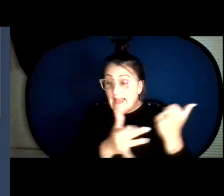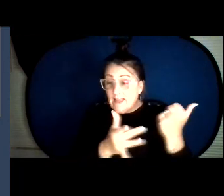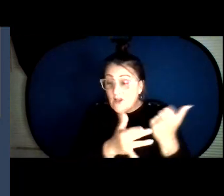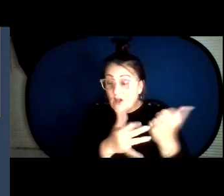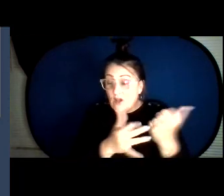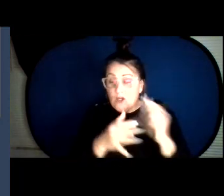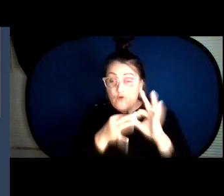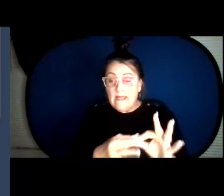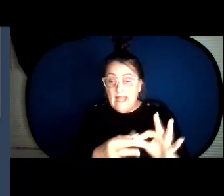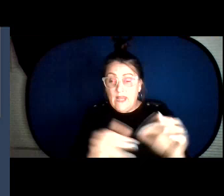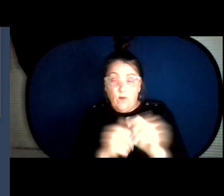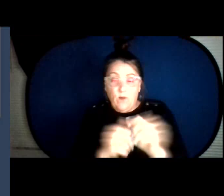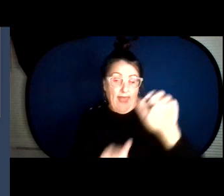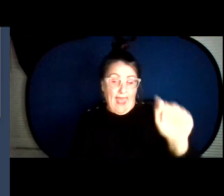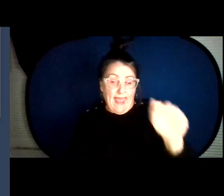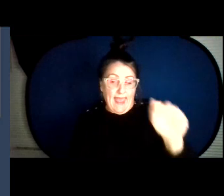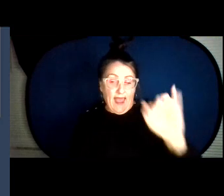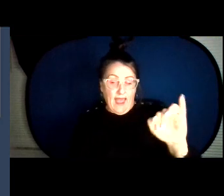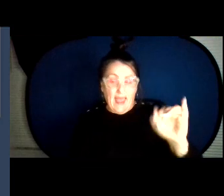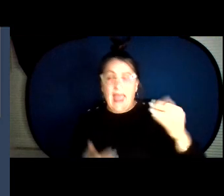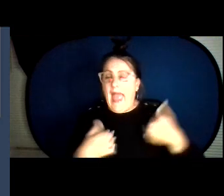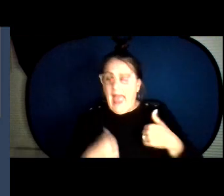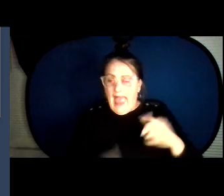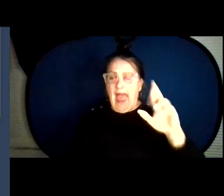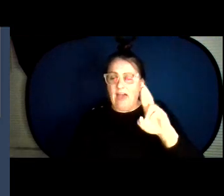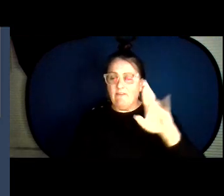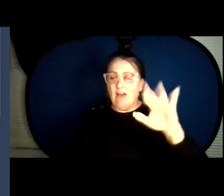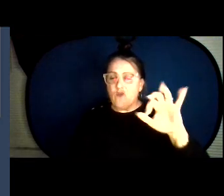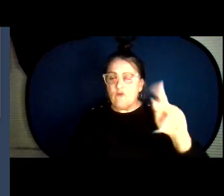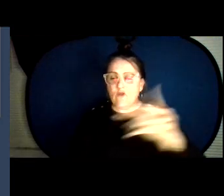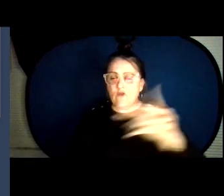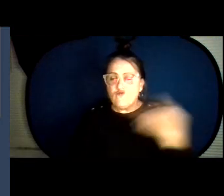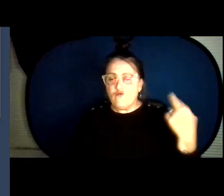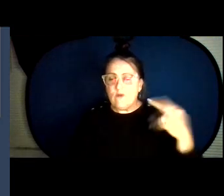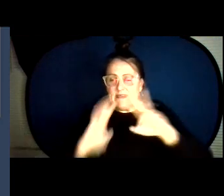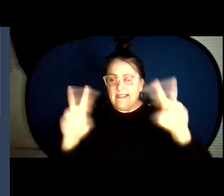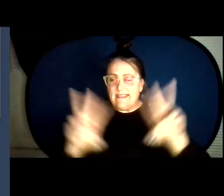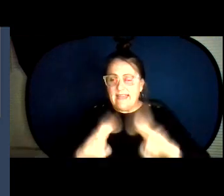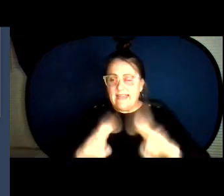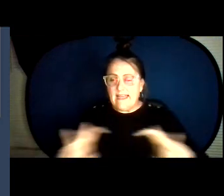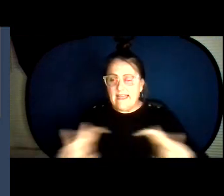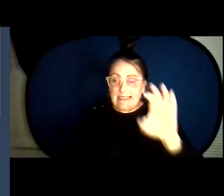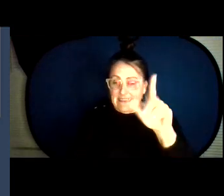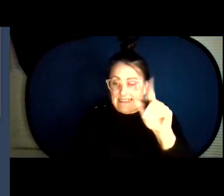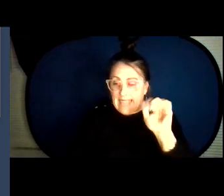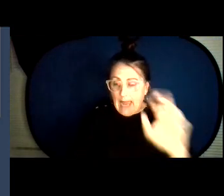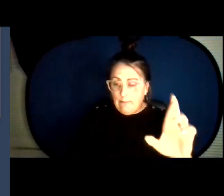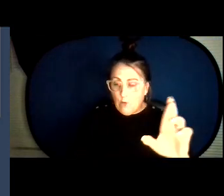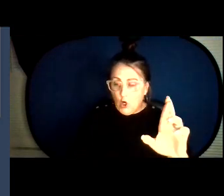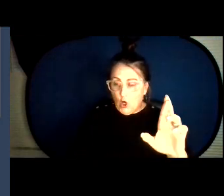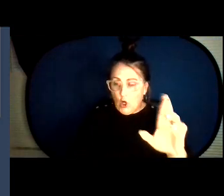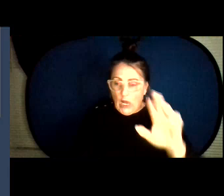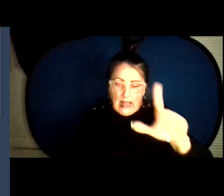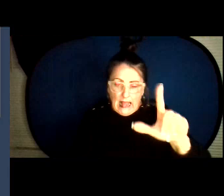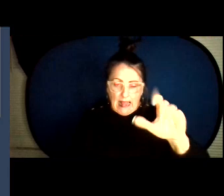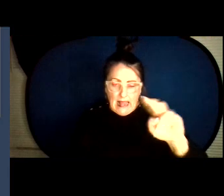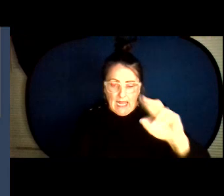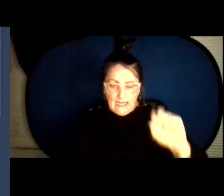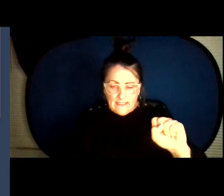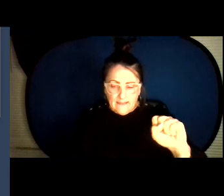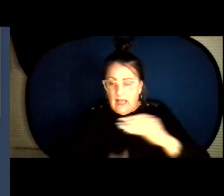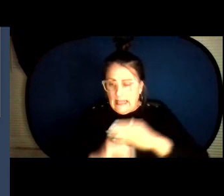artificial intelligence, there's a risk assessment that has to go along with it. So there's a cybersecurity lens, there's multiple layers. I haven't been involved